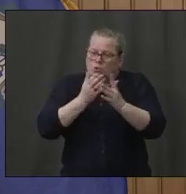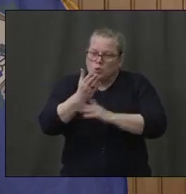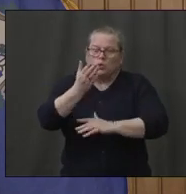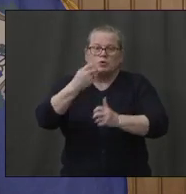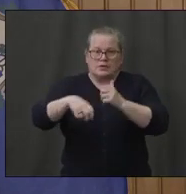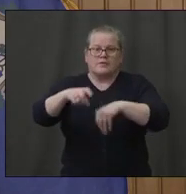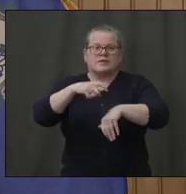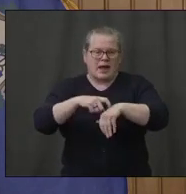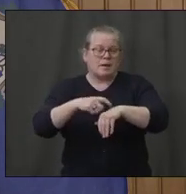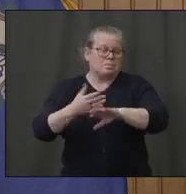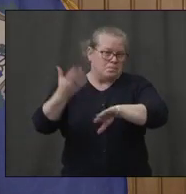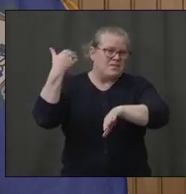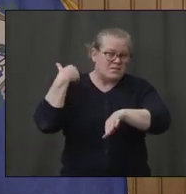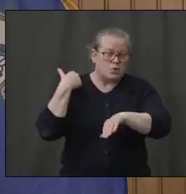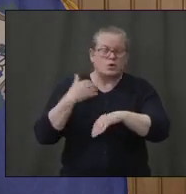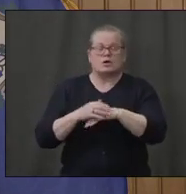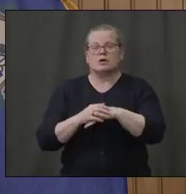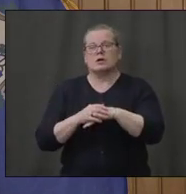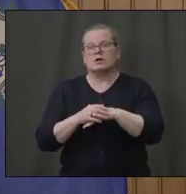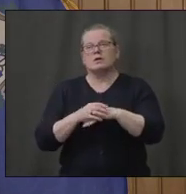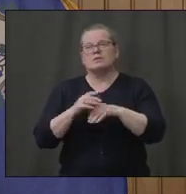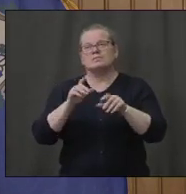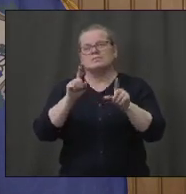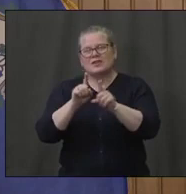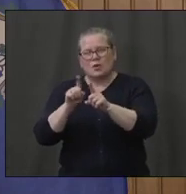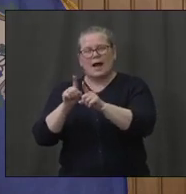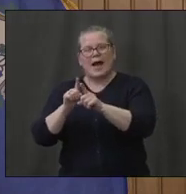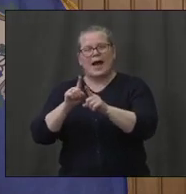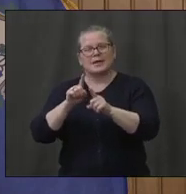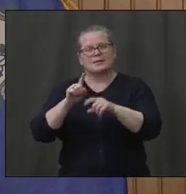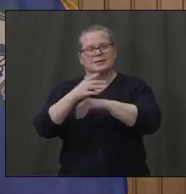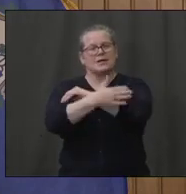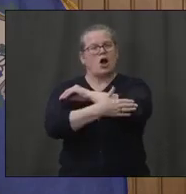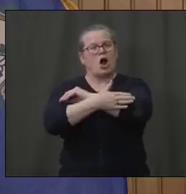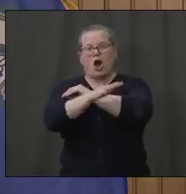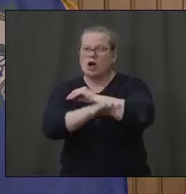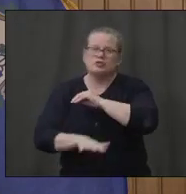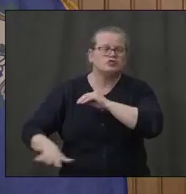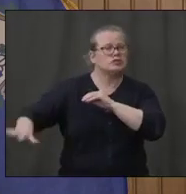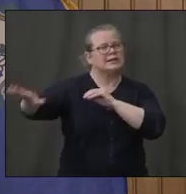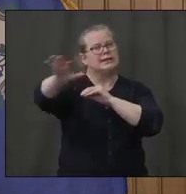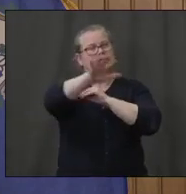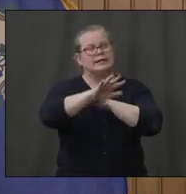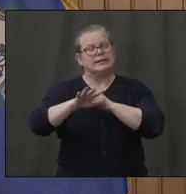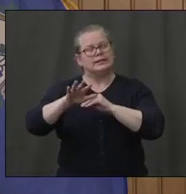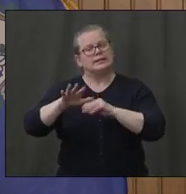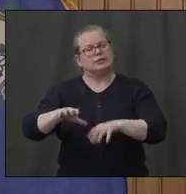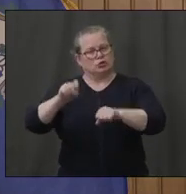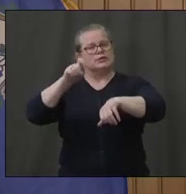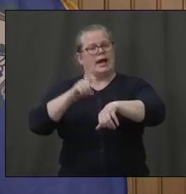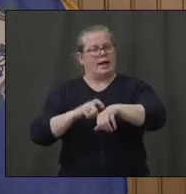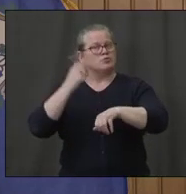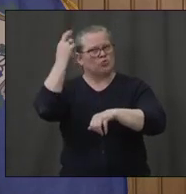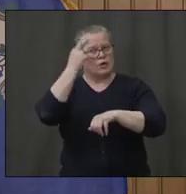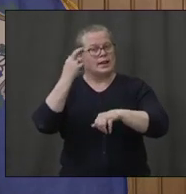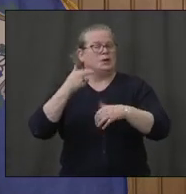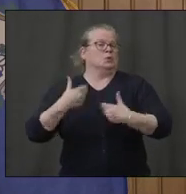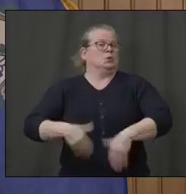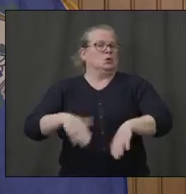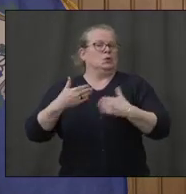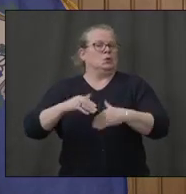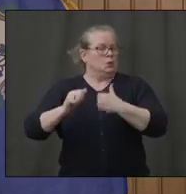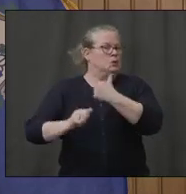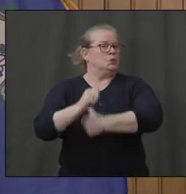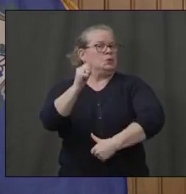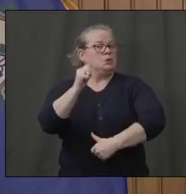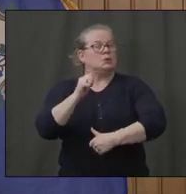while, not so much as a state, but as a country, to really realize the gravity of the situation we're confronting. But I really believe at this point,